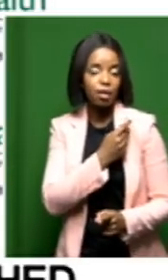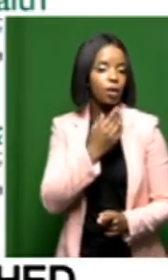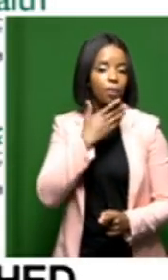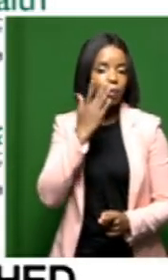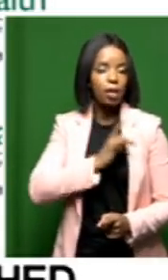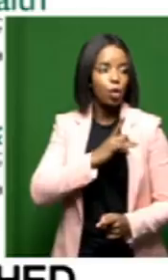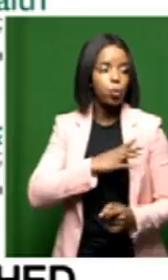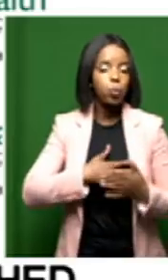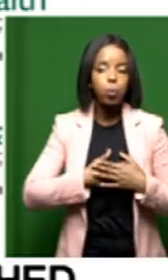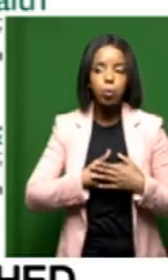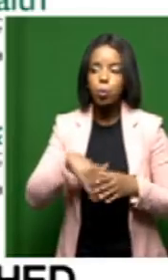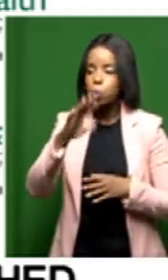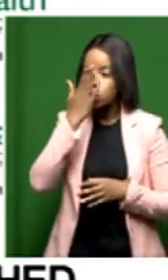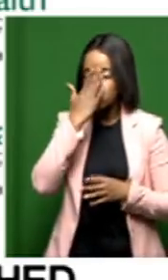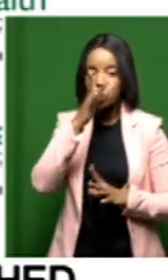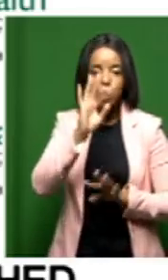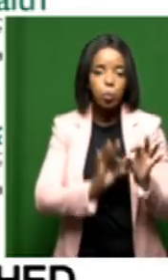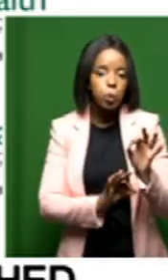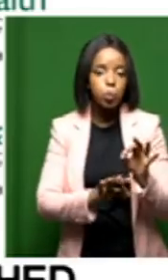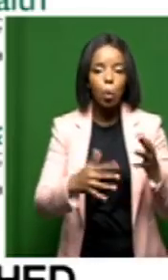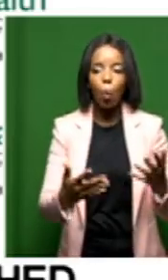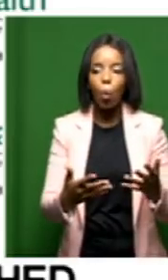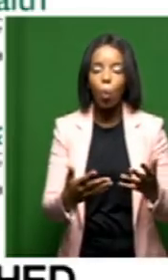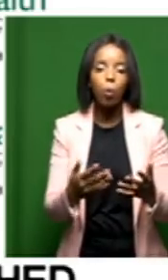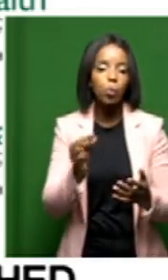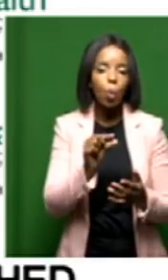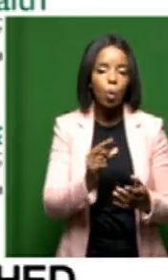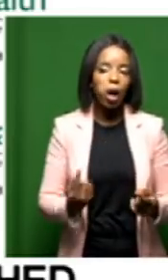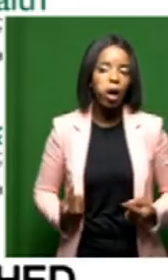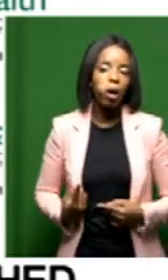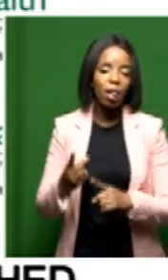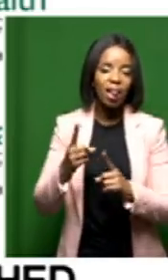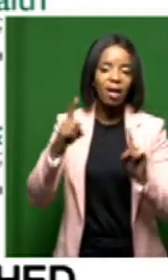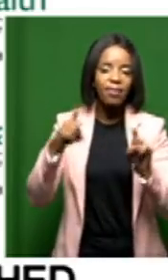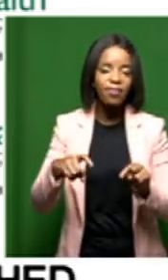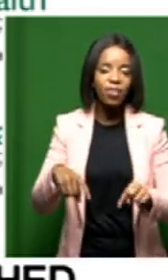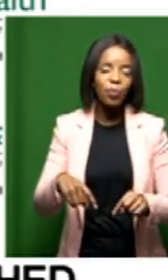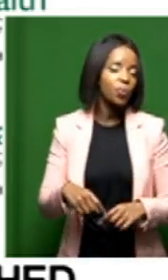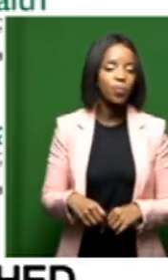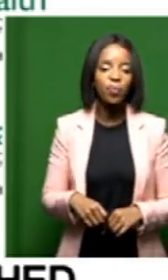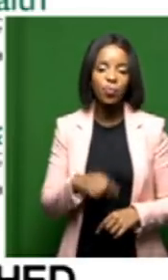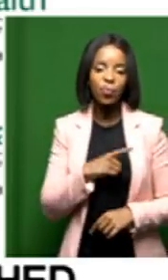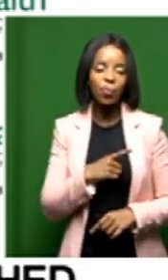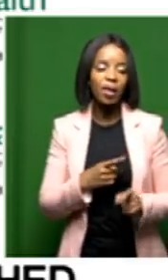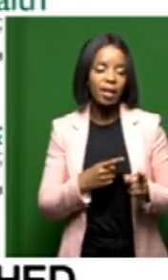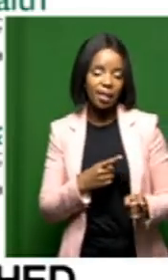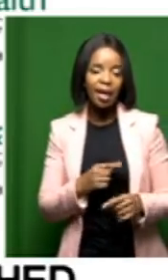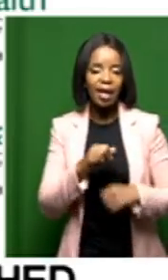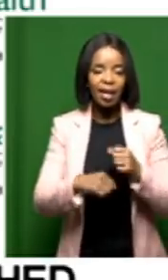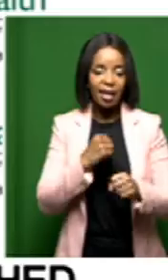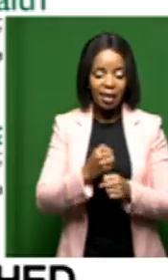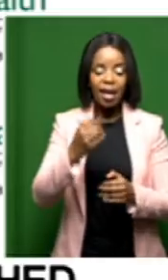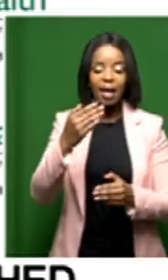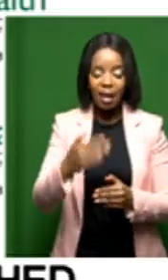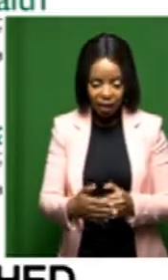of expiring. Okay. Those vaccines have got a long life, up to a year. So only by the end of this year can we worry